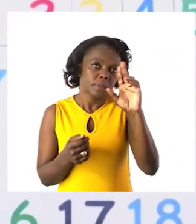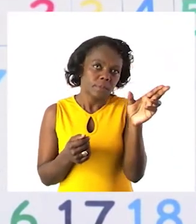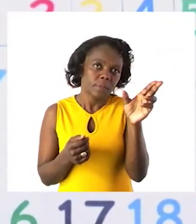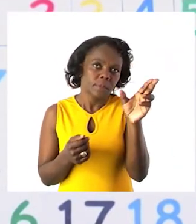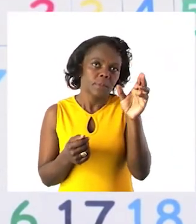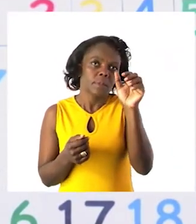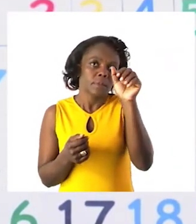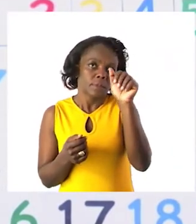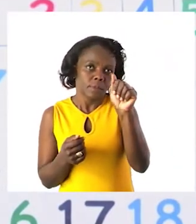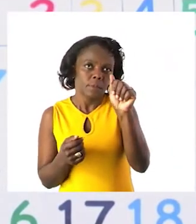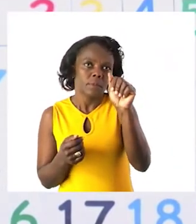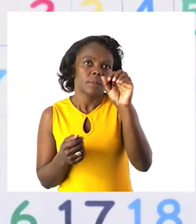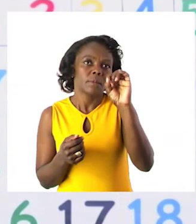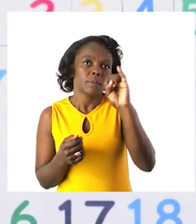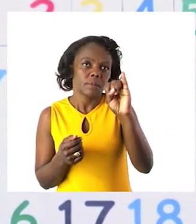that. It's a ch.